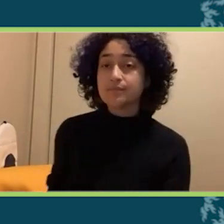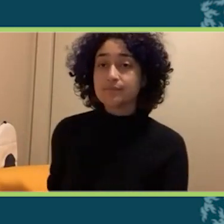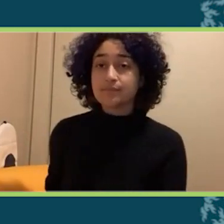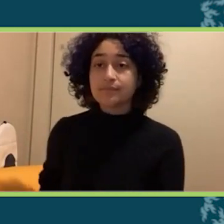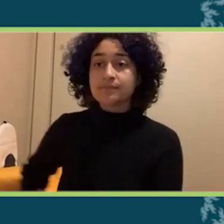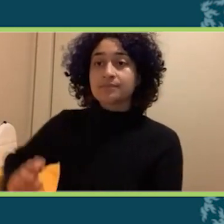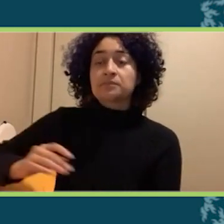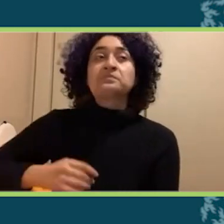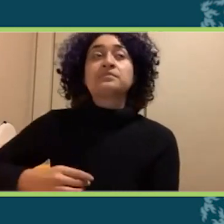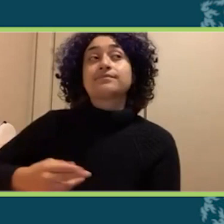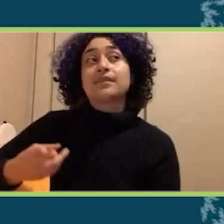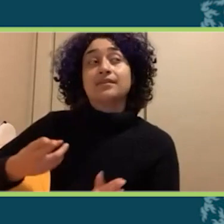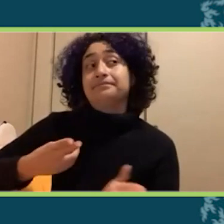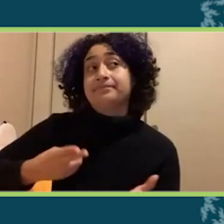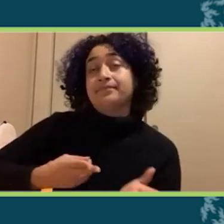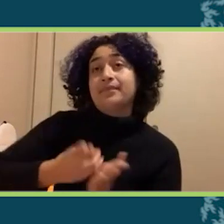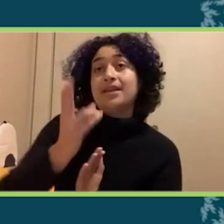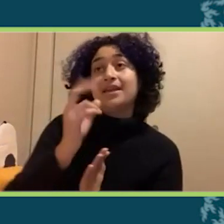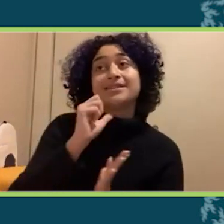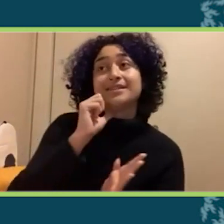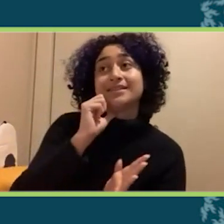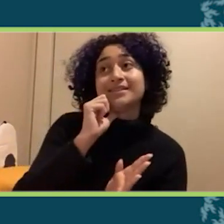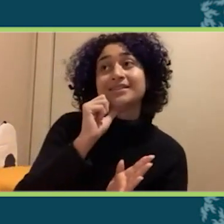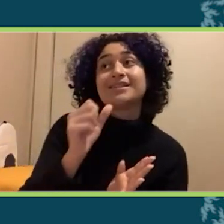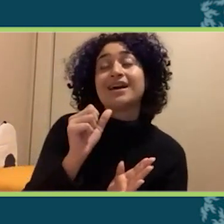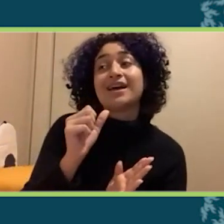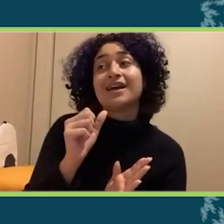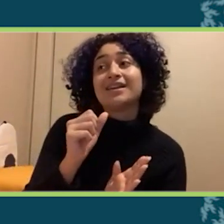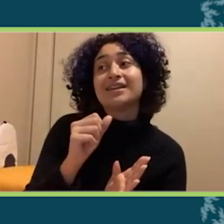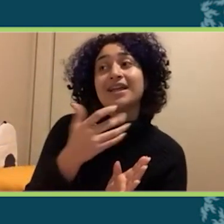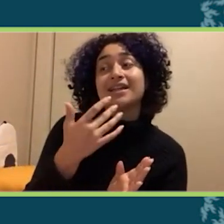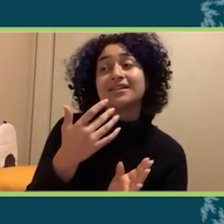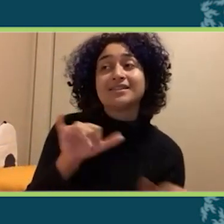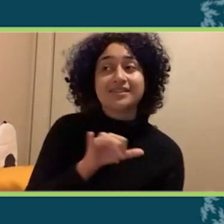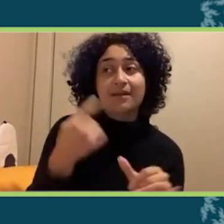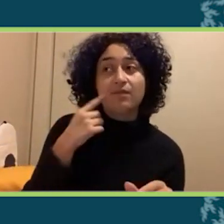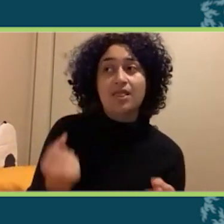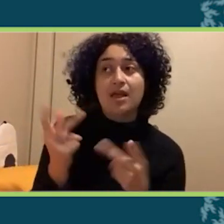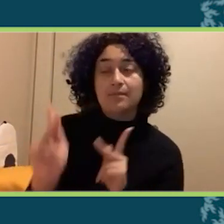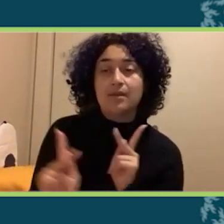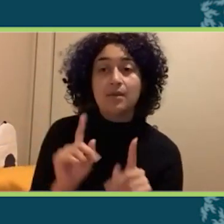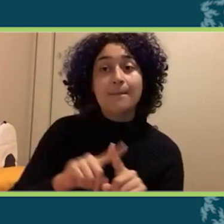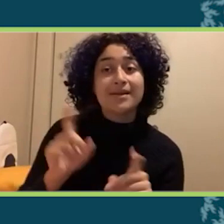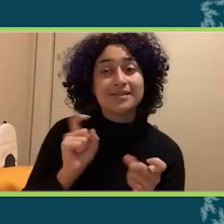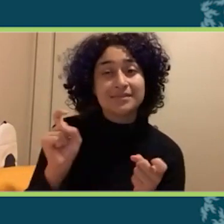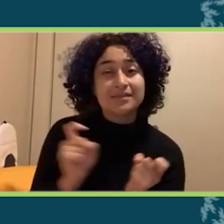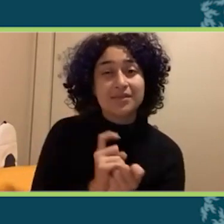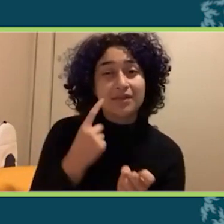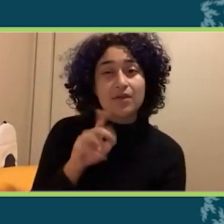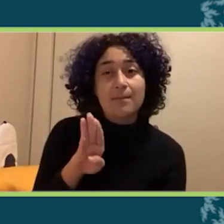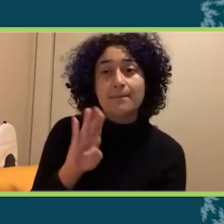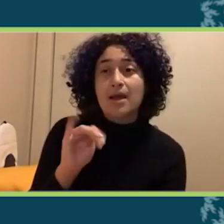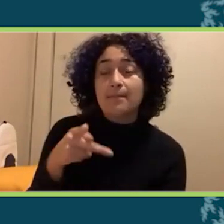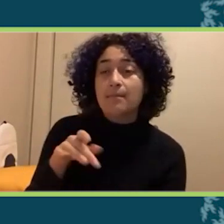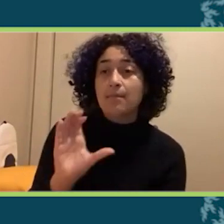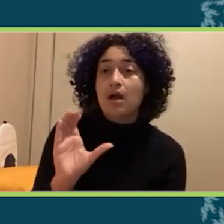it's, to be honest, it's just not the case for a lot of Americans as well, but particularly the BIPOC community and